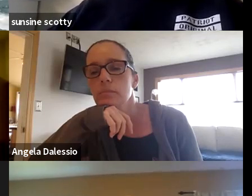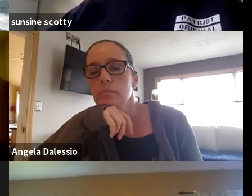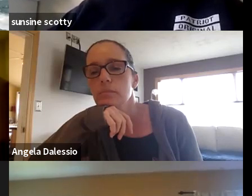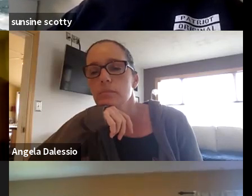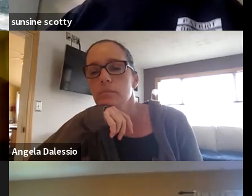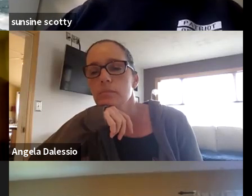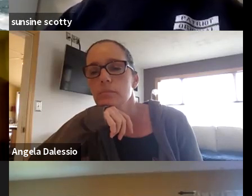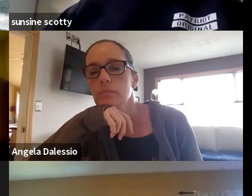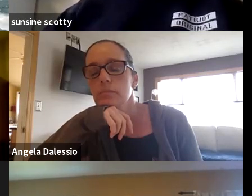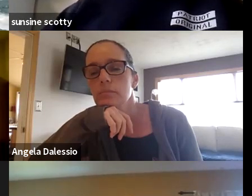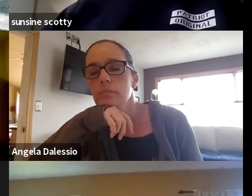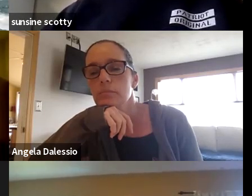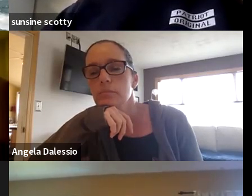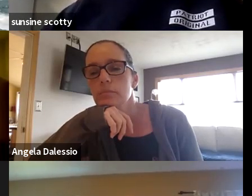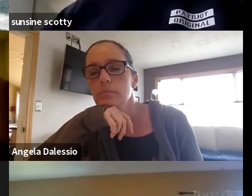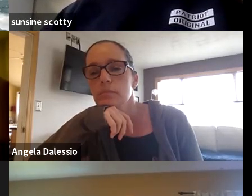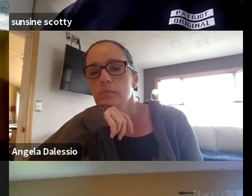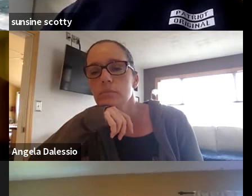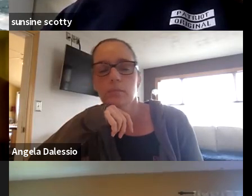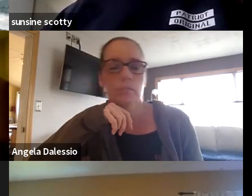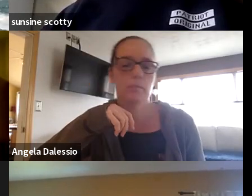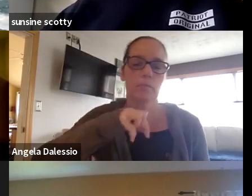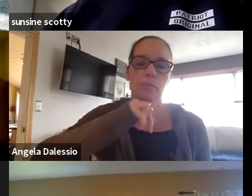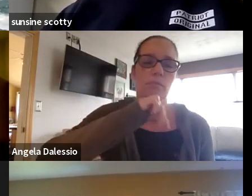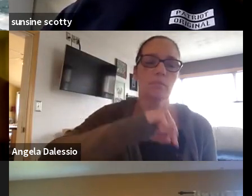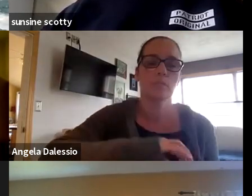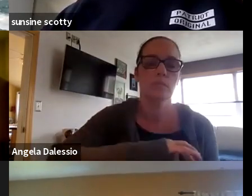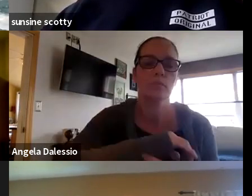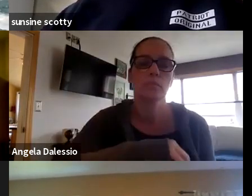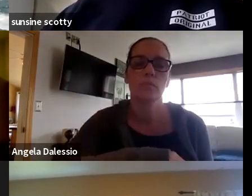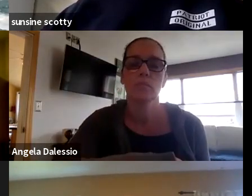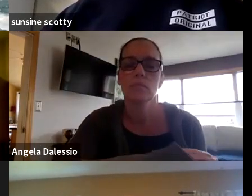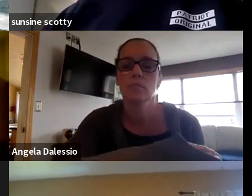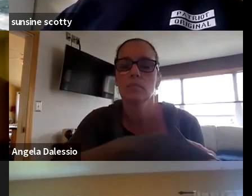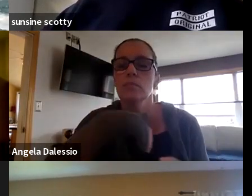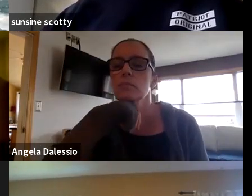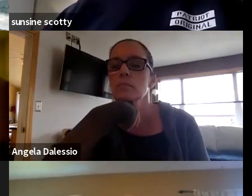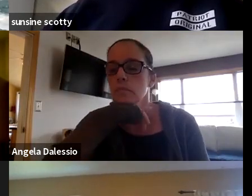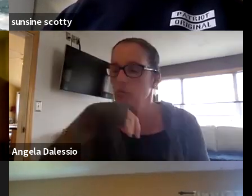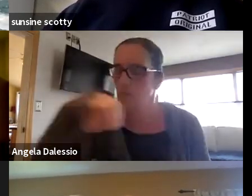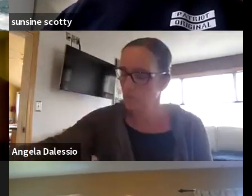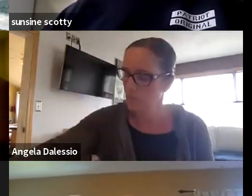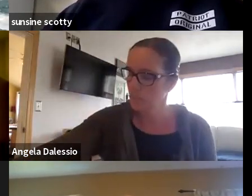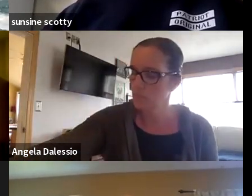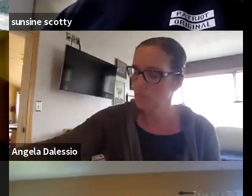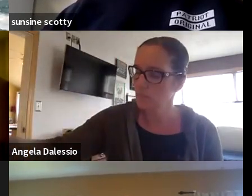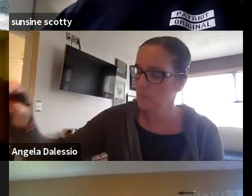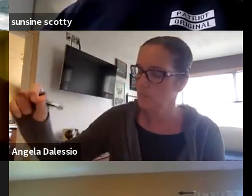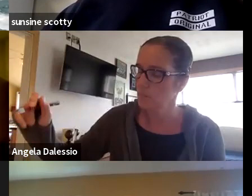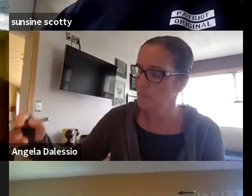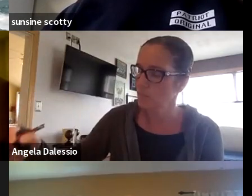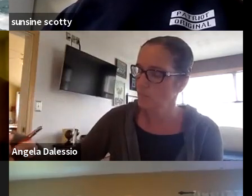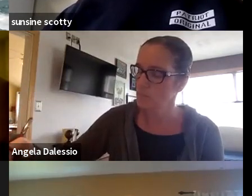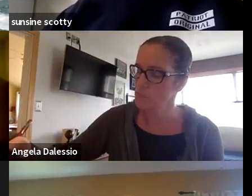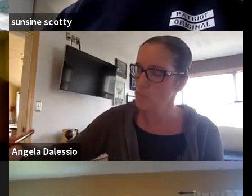need. How did you experience it? And then what can I do to be supportive? Not like, this is what you've got to do, or this is what I'm going to do, but